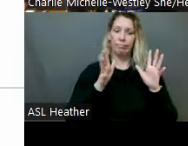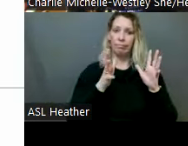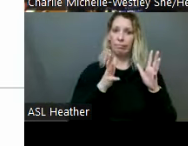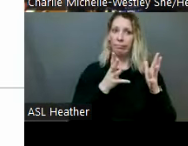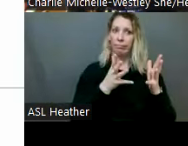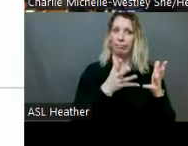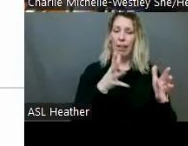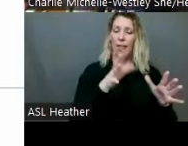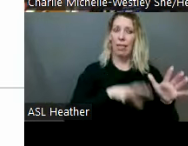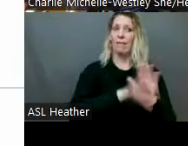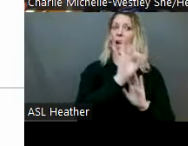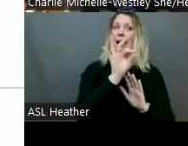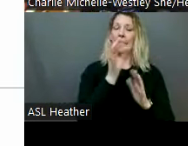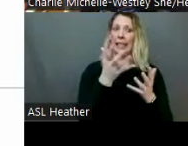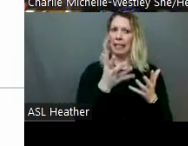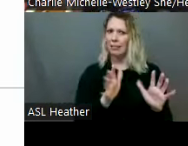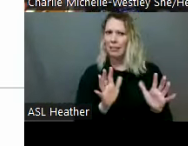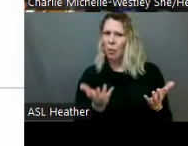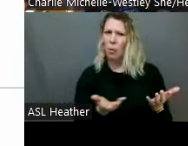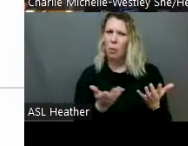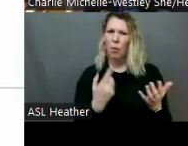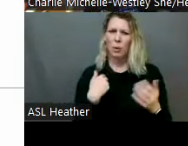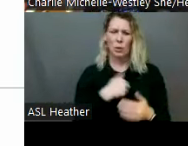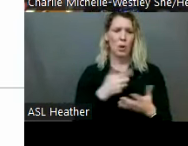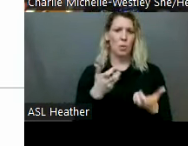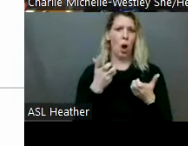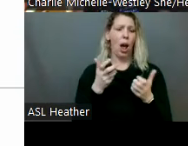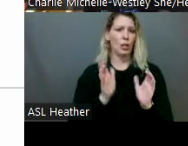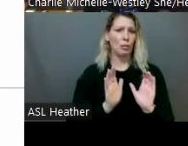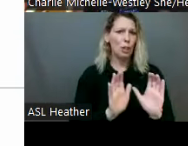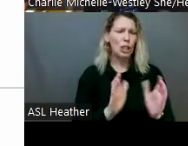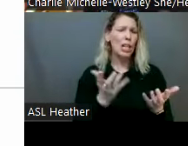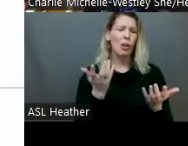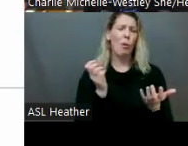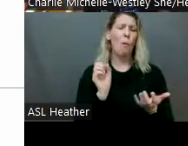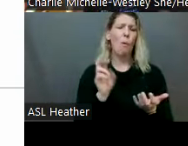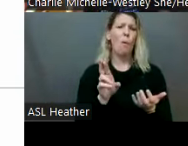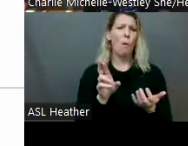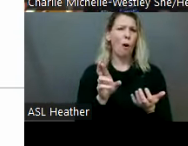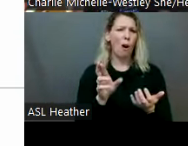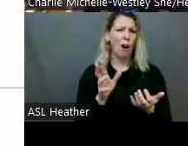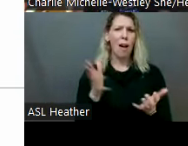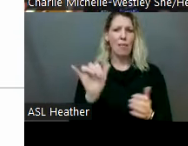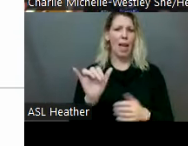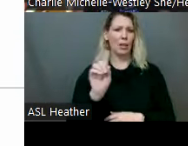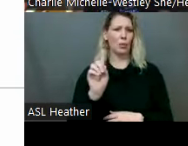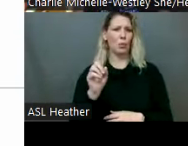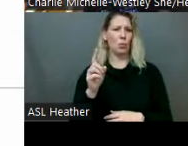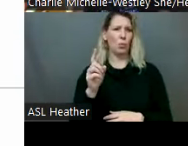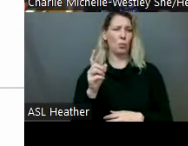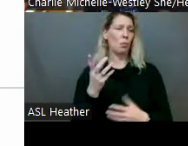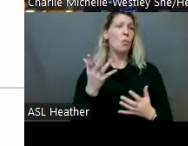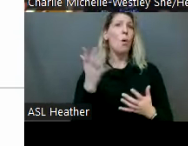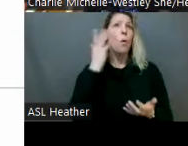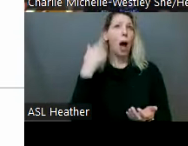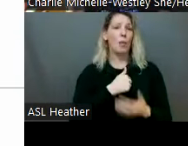the findings are found? I mean, do we want to push it, or do we, you know what this is where I'm going.